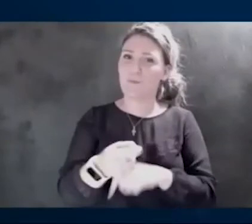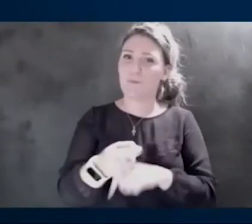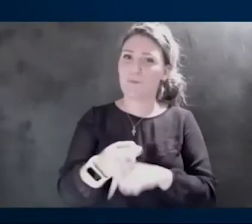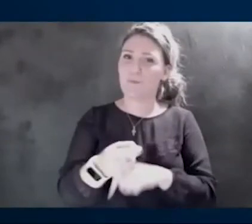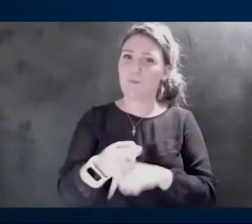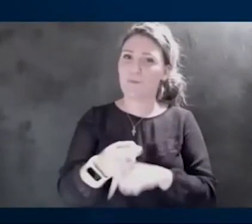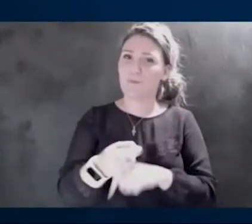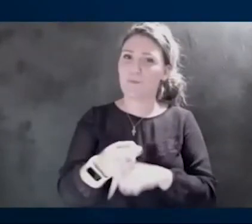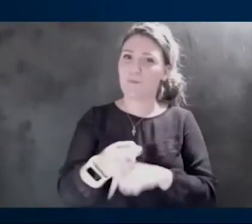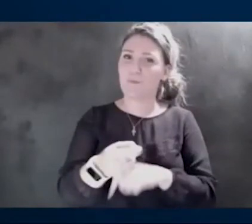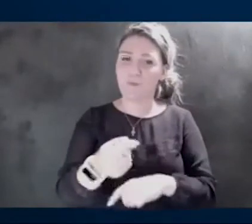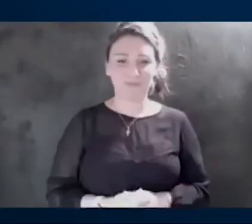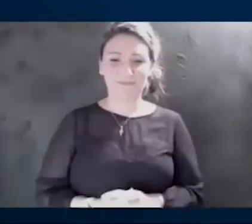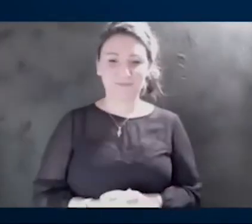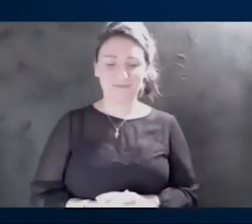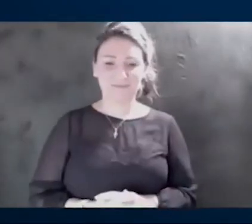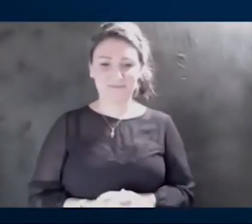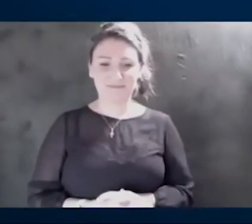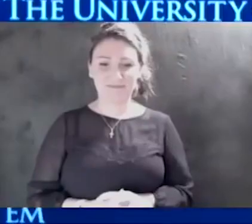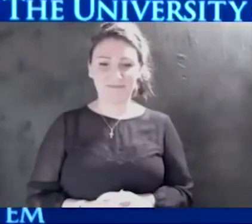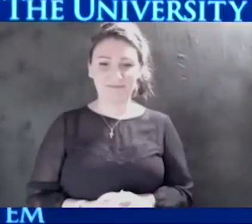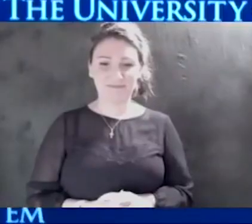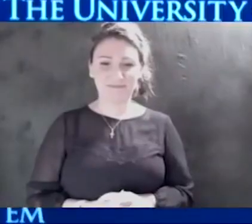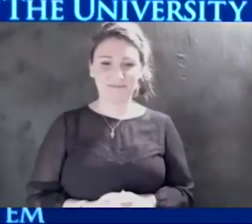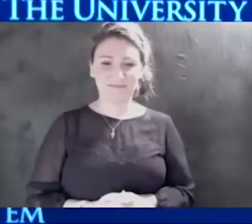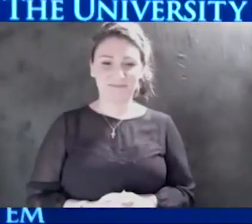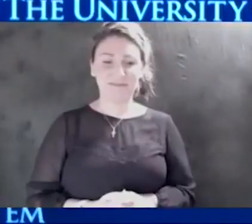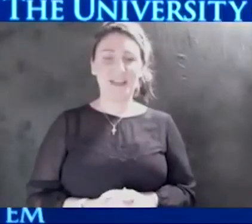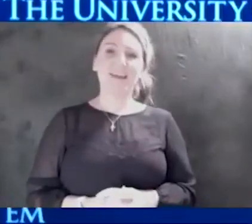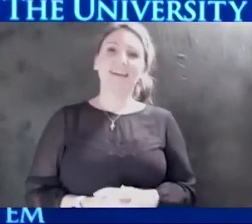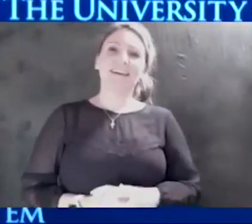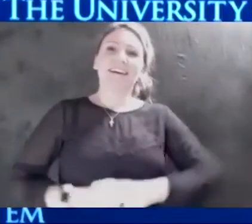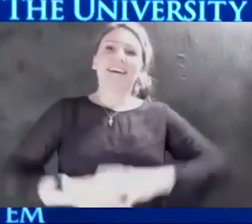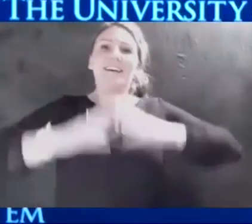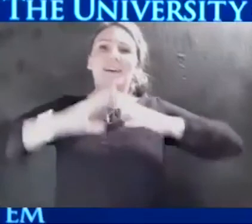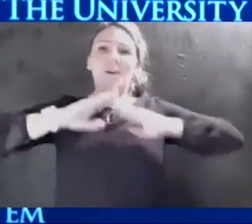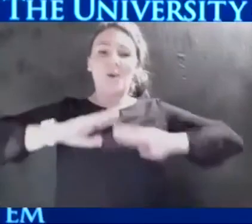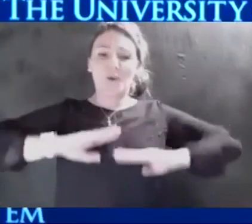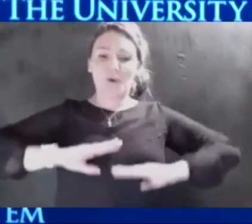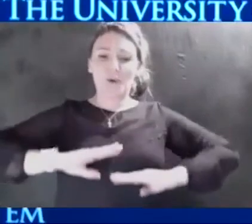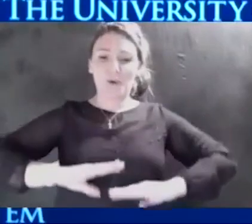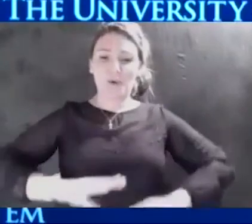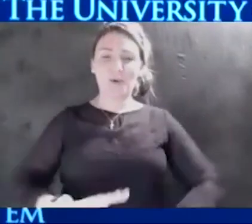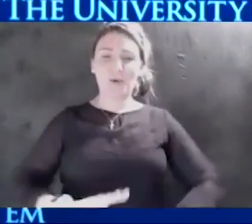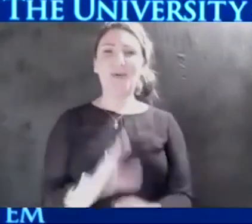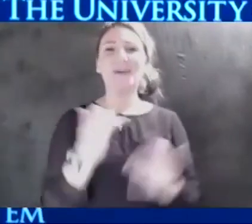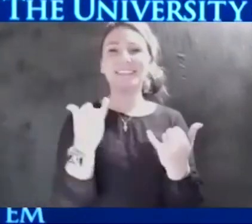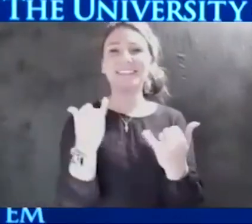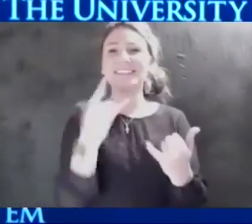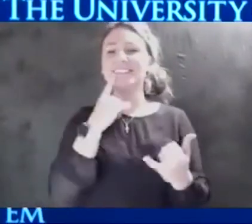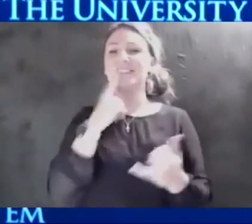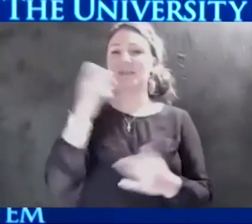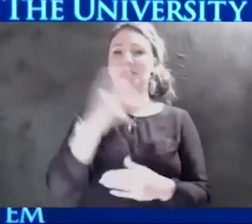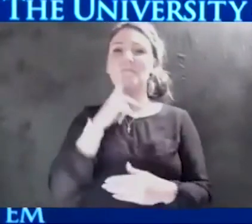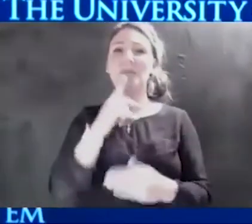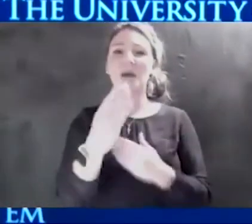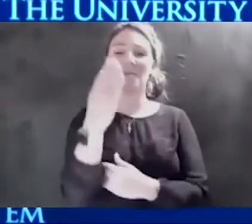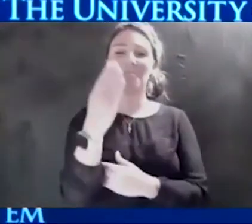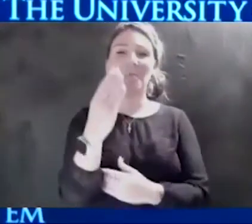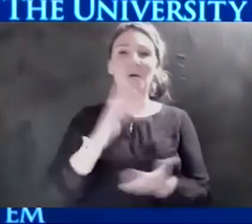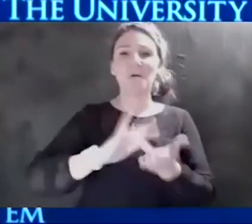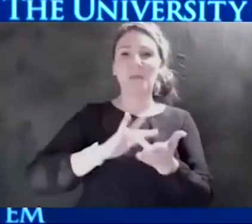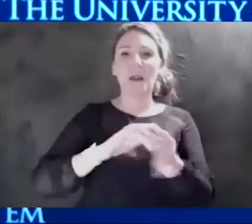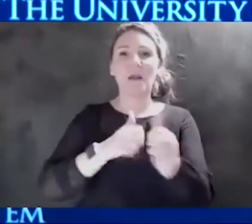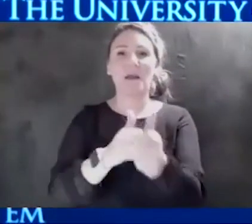Deep breath. Hey, thanks for being with us today. Tomorrow I'll be back on the Morning Medical Update with Jess. Tomorrow we have details on a free MCA cancer screening coming